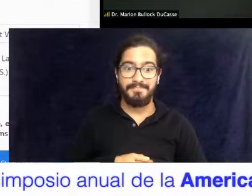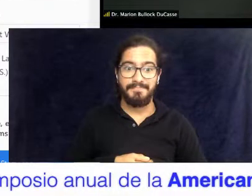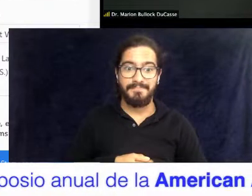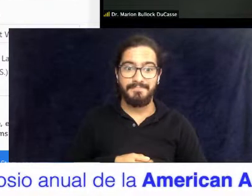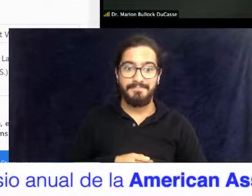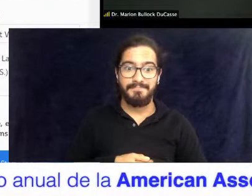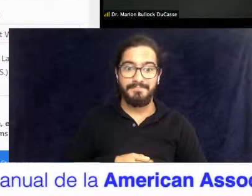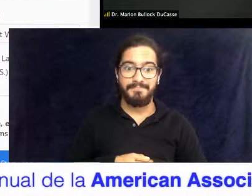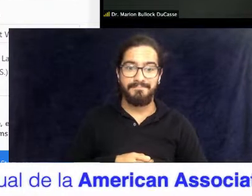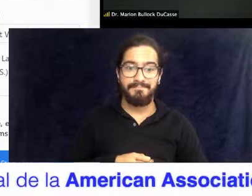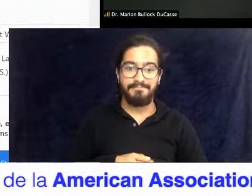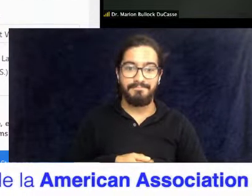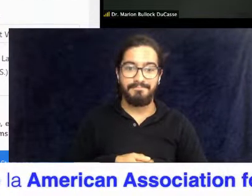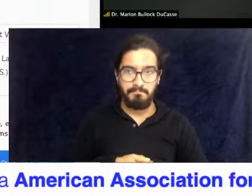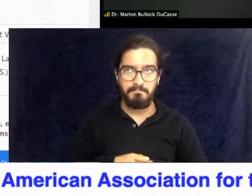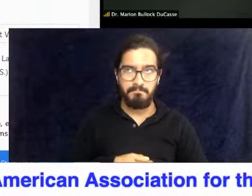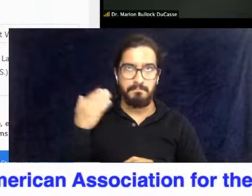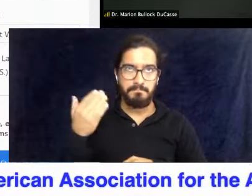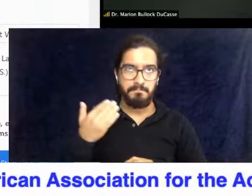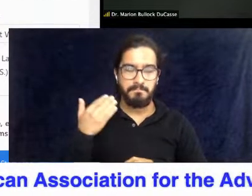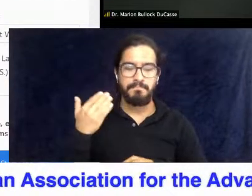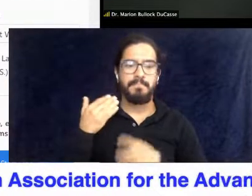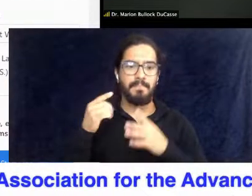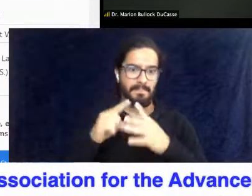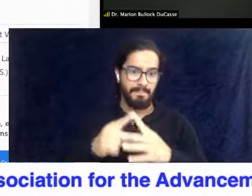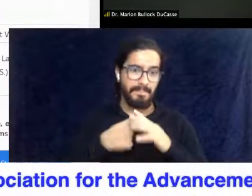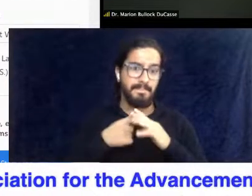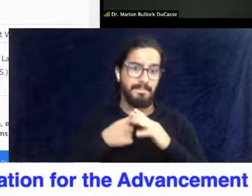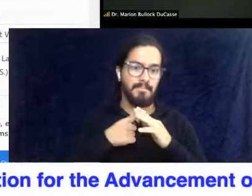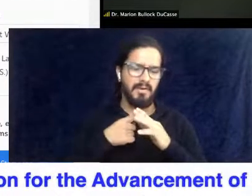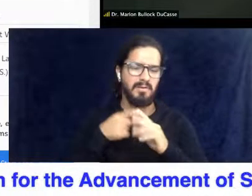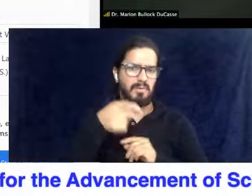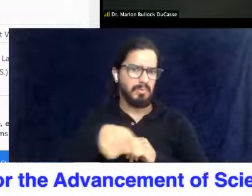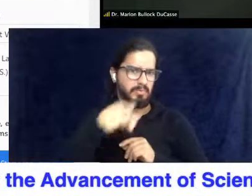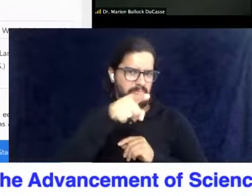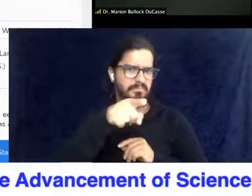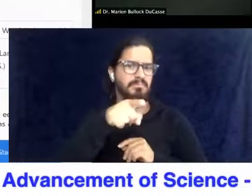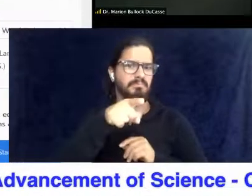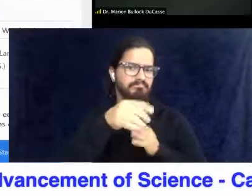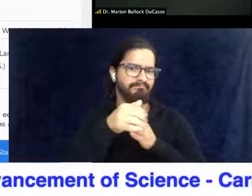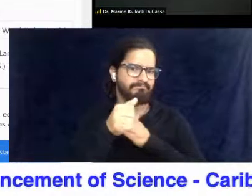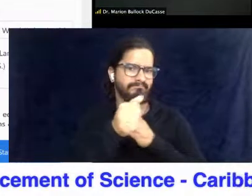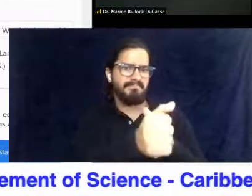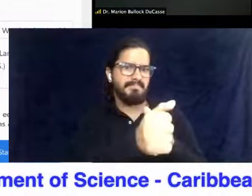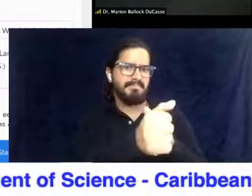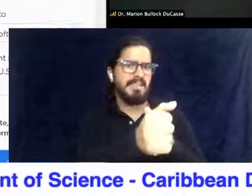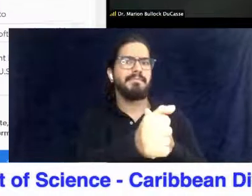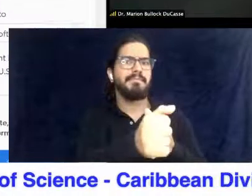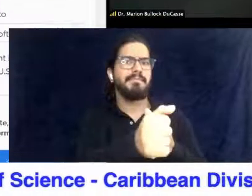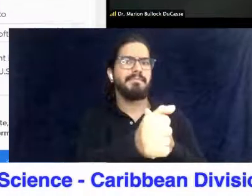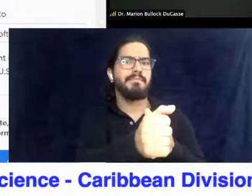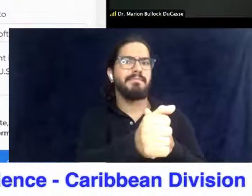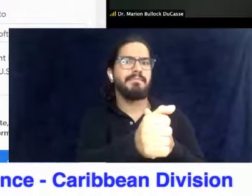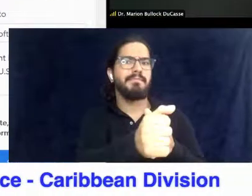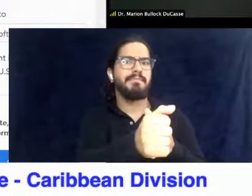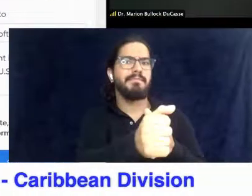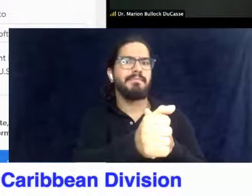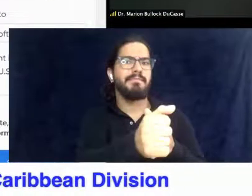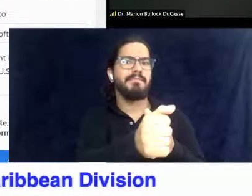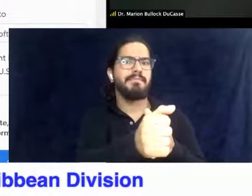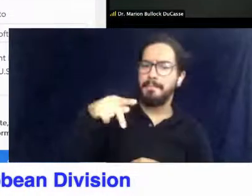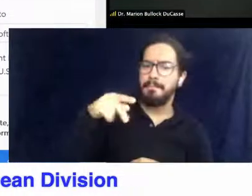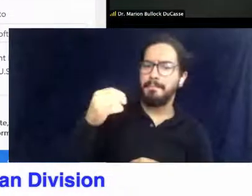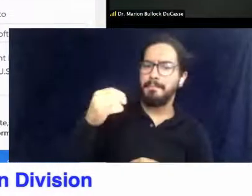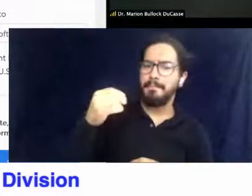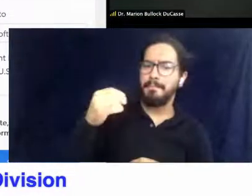by taking everyone through what has been PAHO's response to the COVID-19 pandemic, and